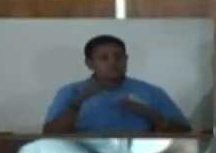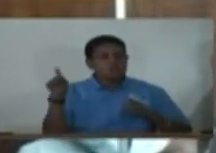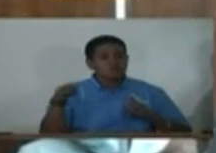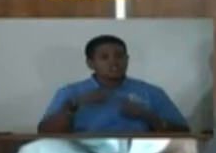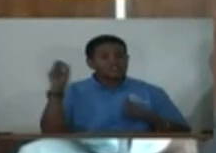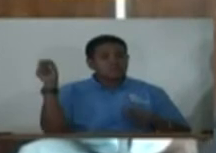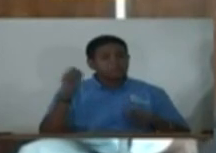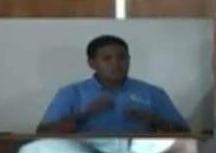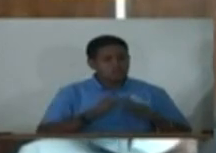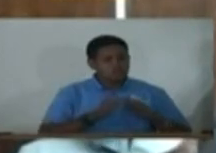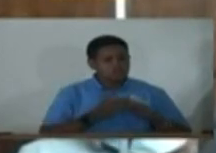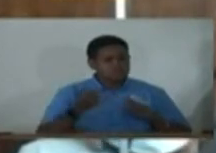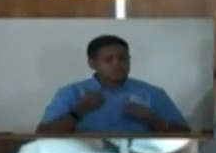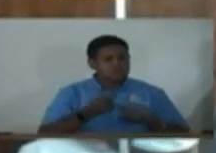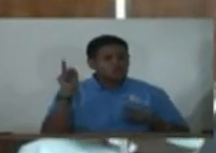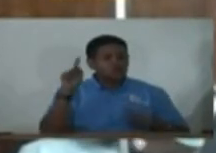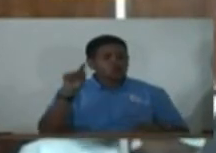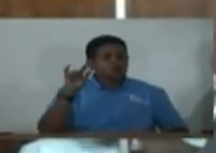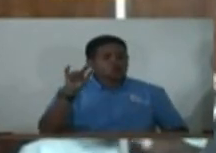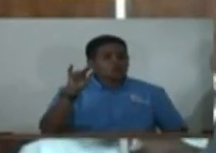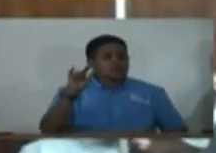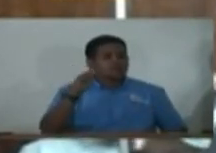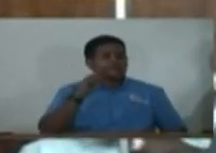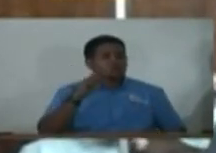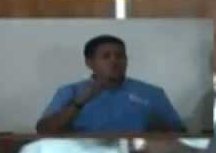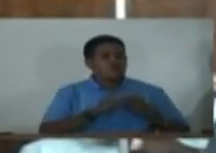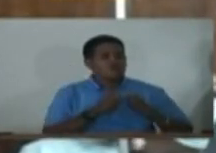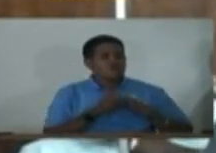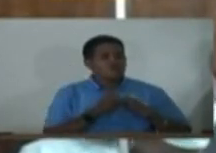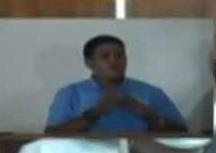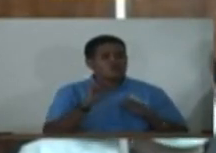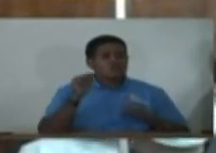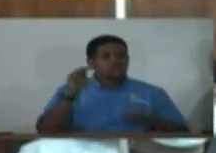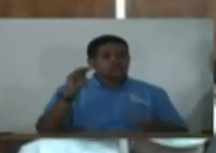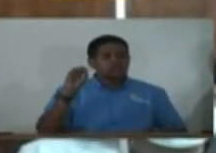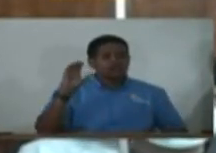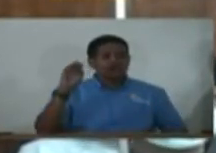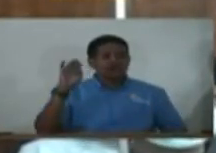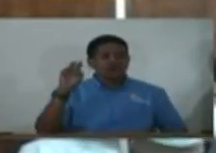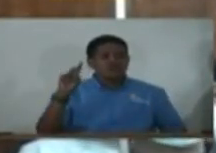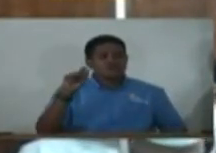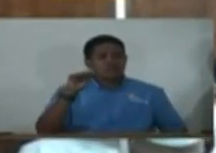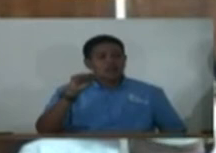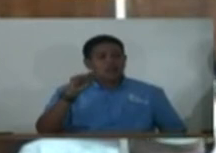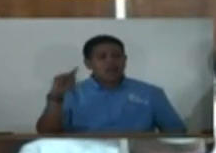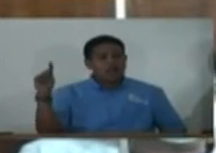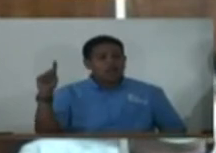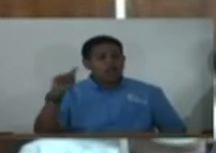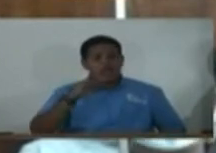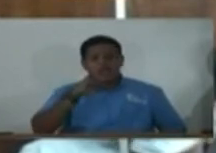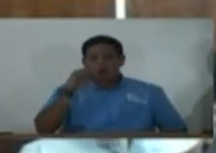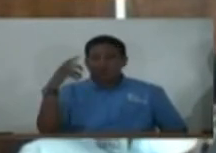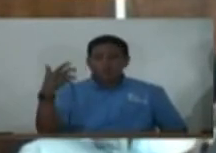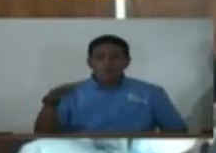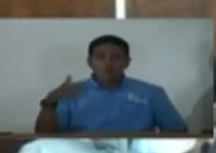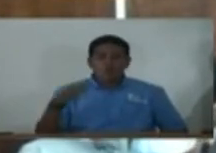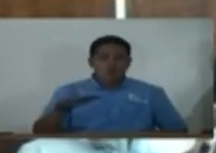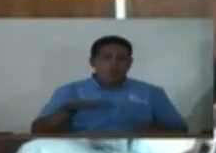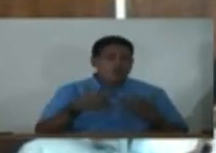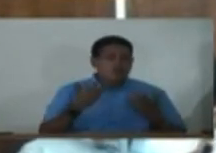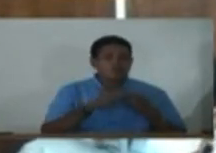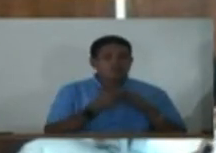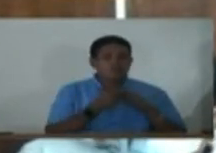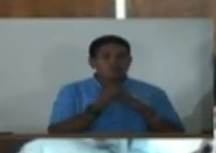returning, we went to the airport, the problems with the Jam COVID app was significant.